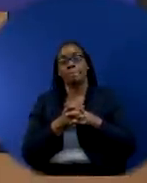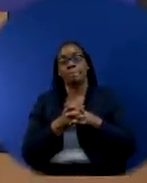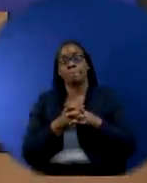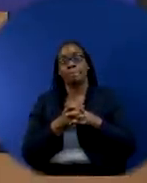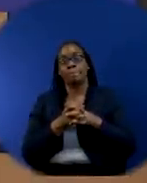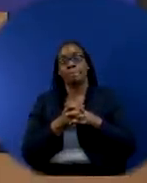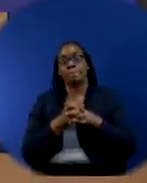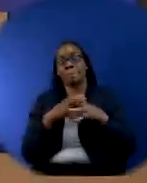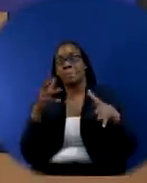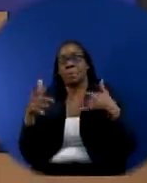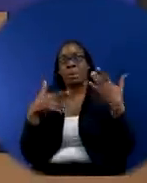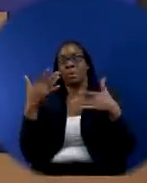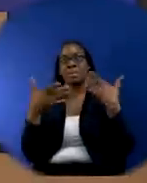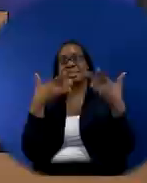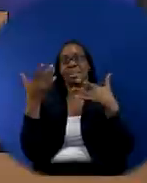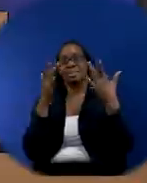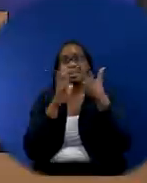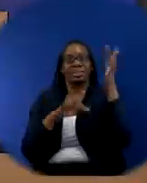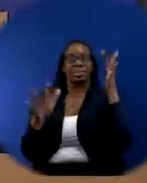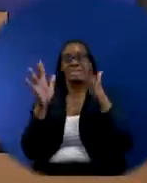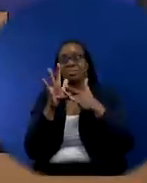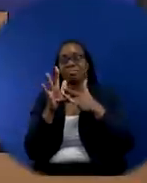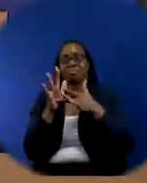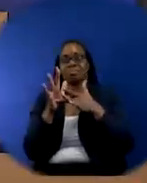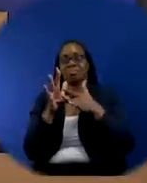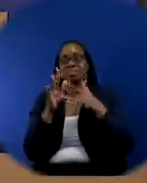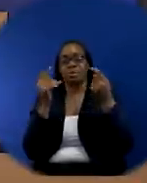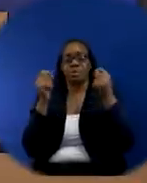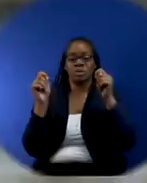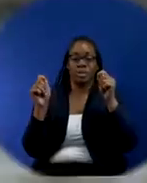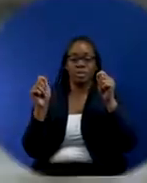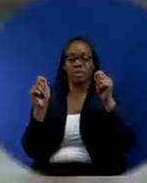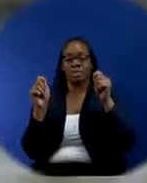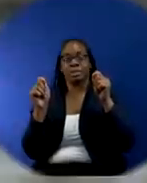I'm excited about Jesus today.